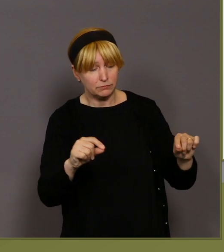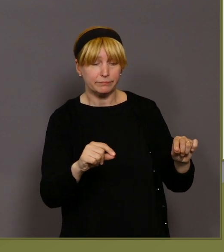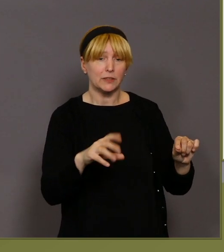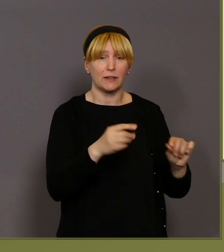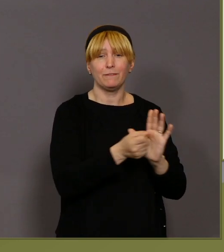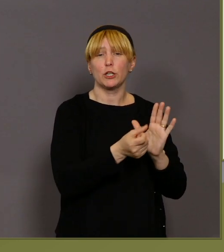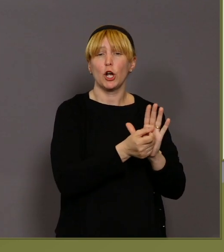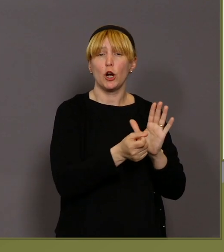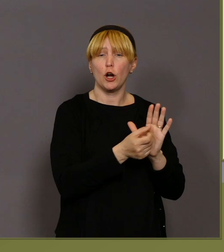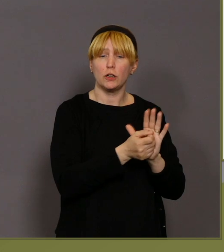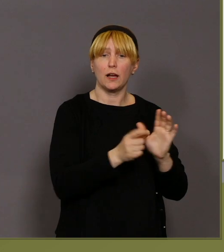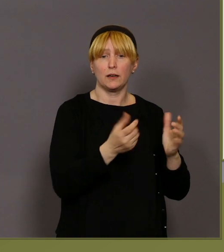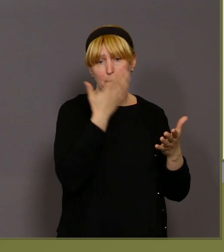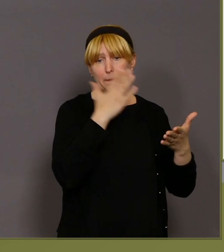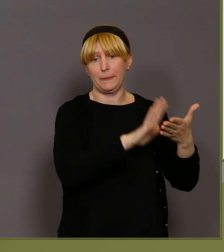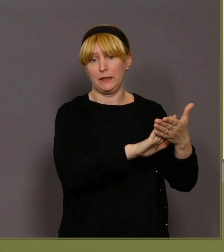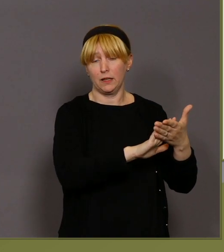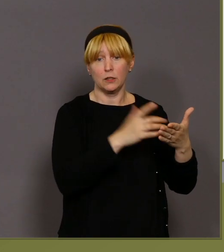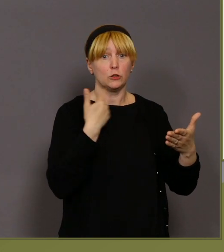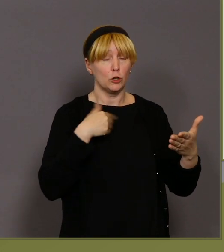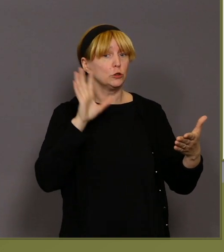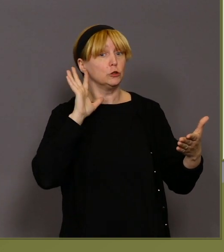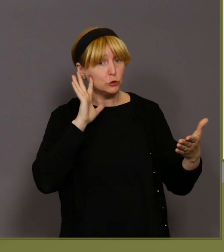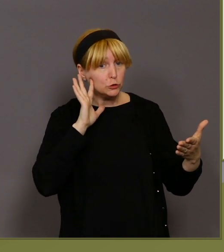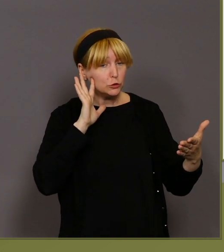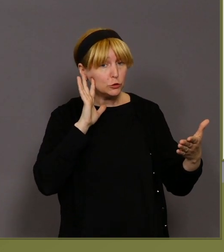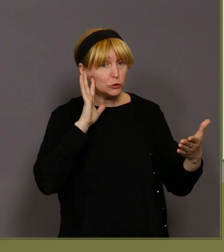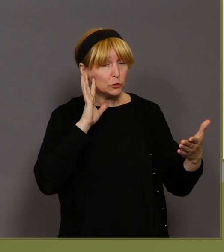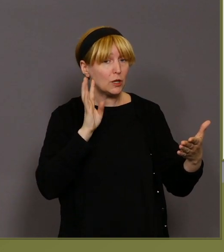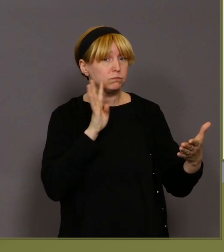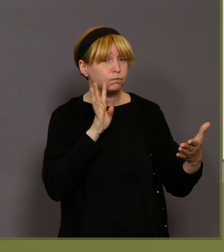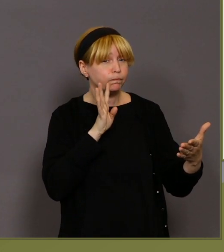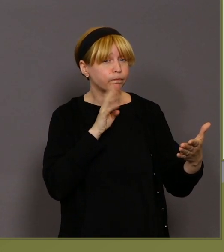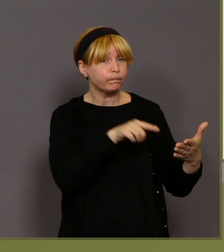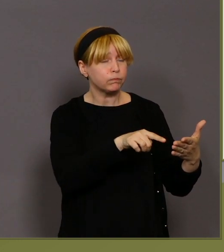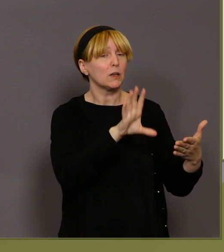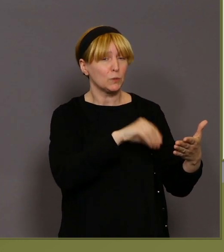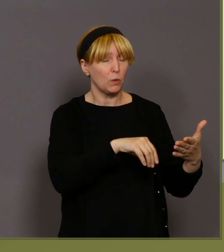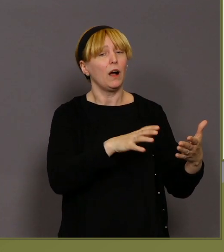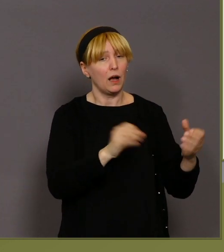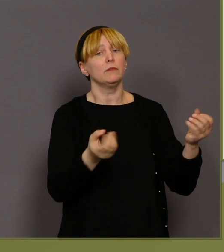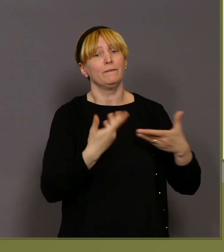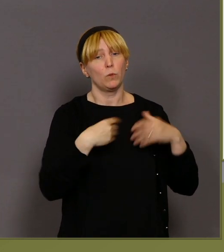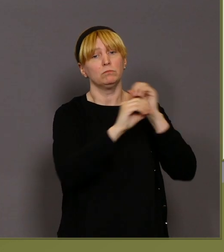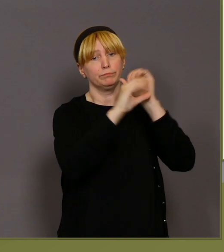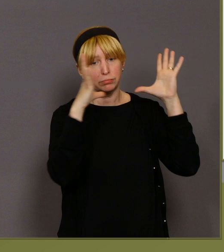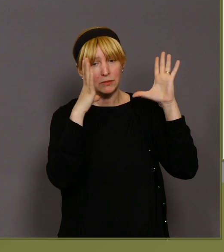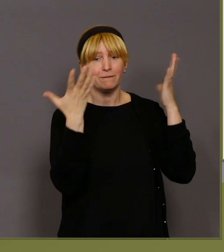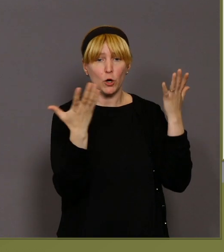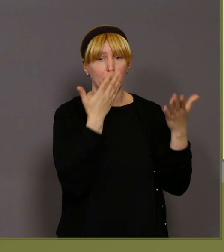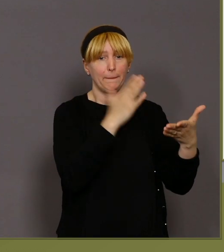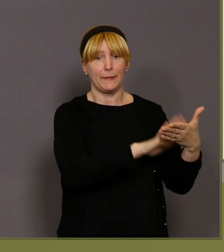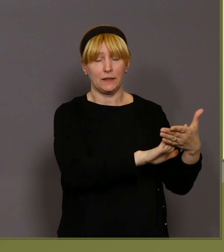a narration, so that if you listen to it, you know what's being presented. And then if we